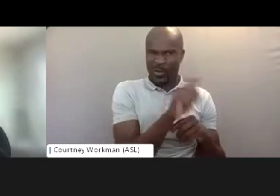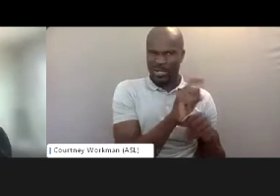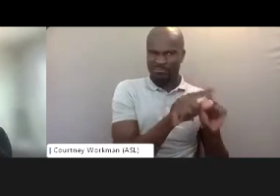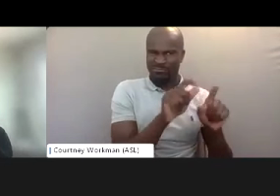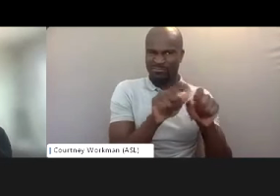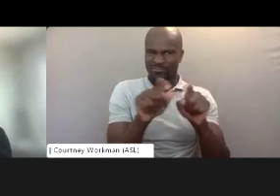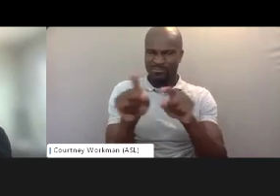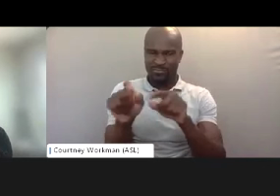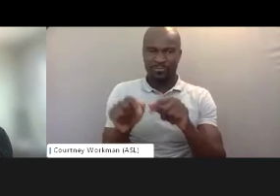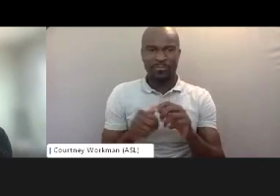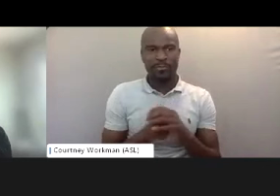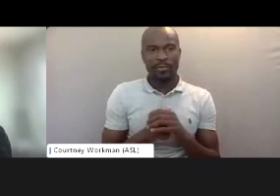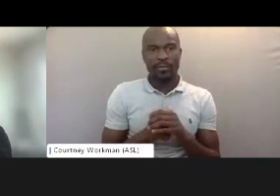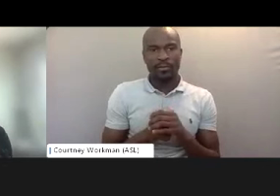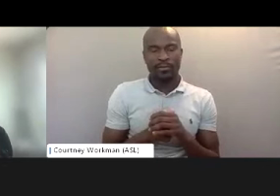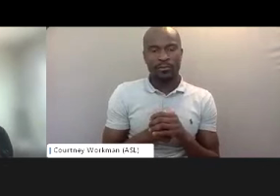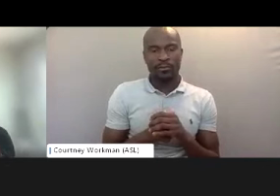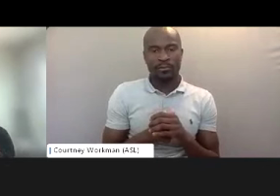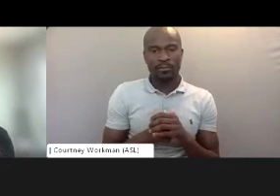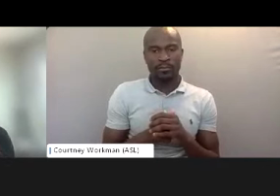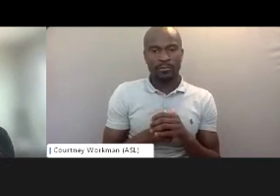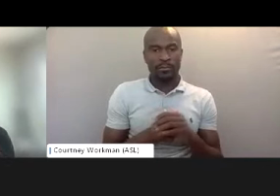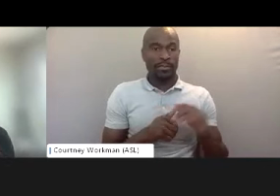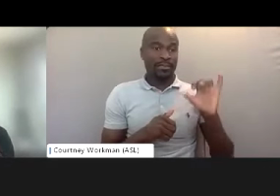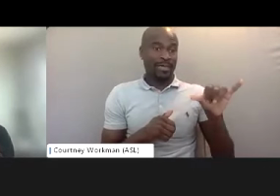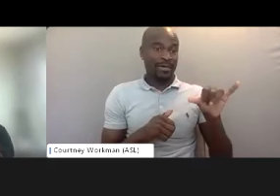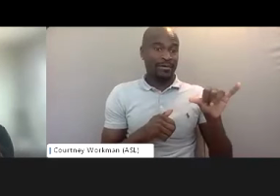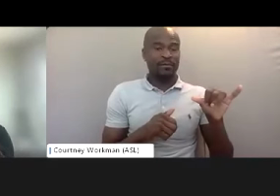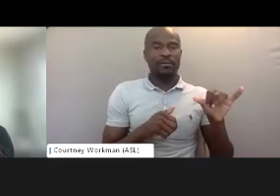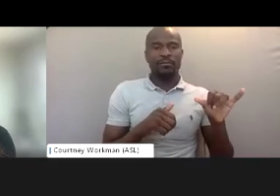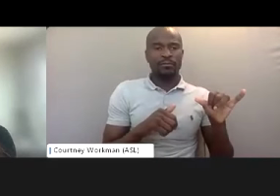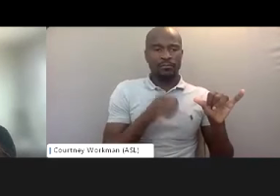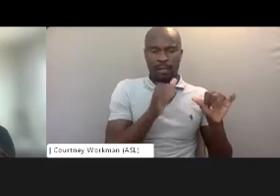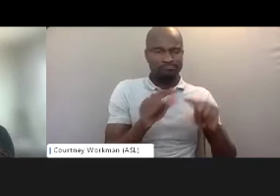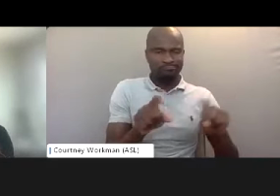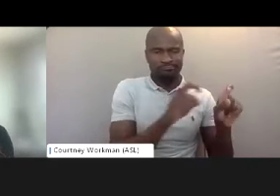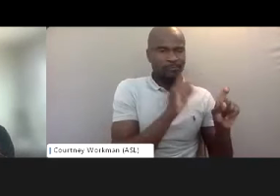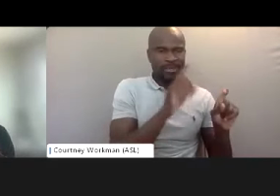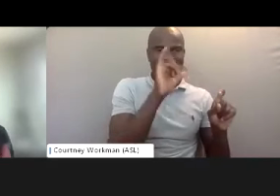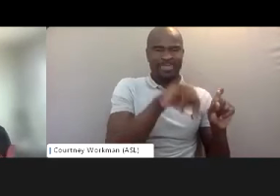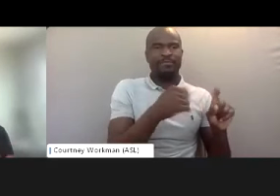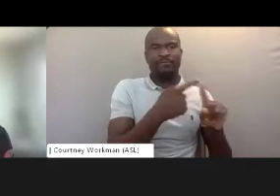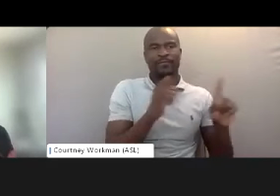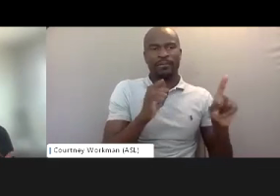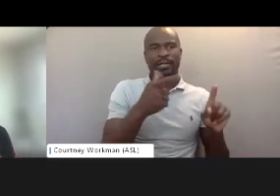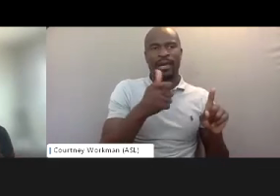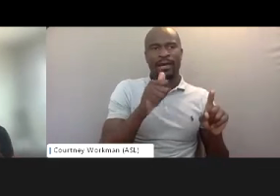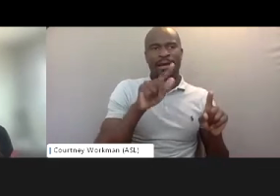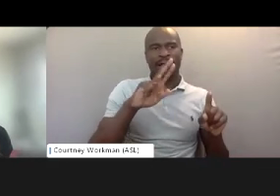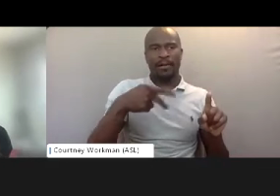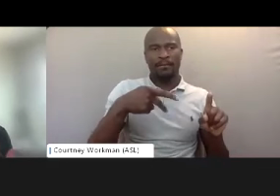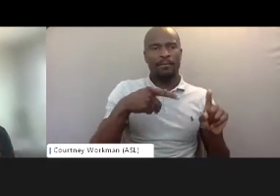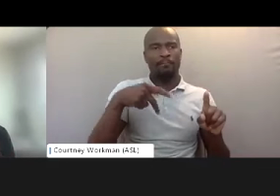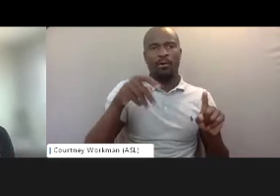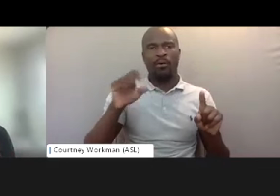not our survey. This was looking at a Gallup poll that took place several years ago, really looking at how worried people